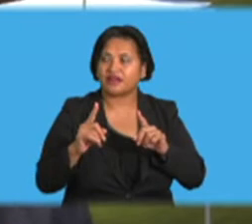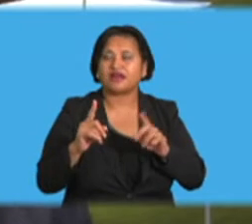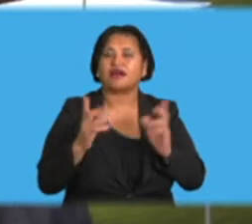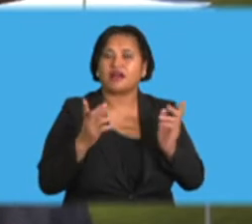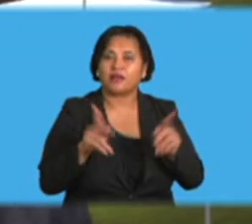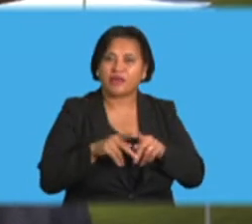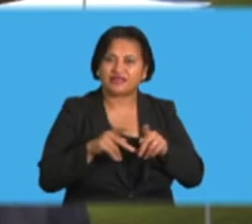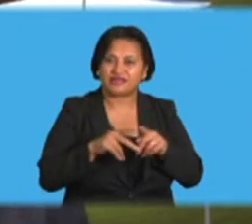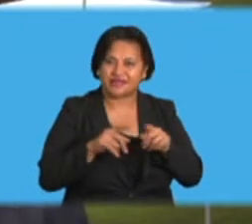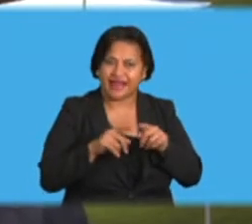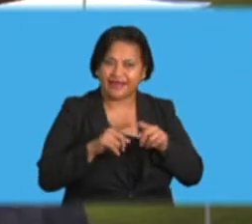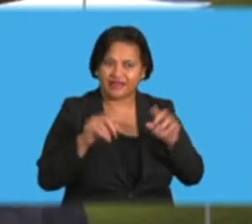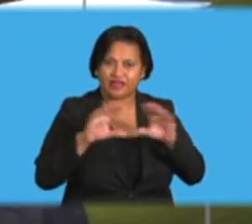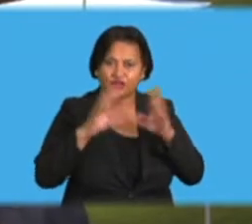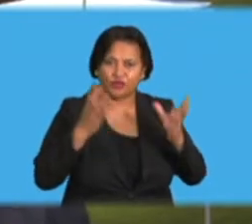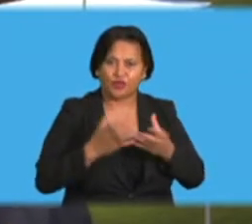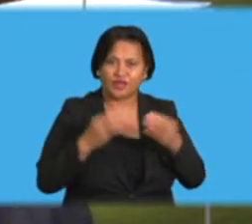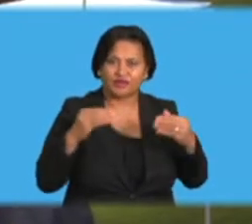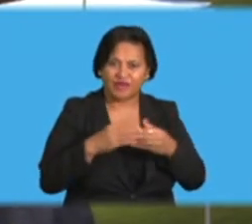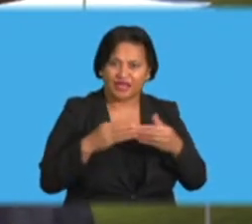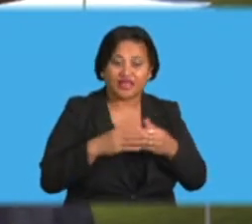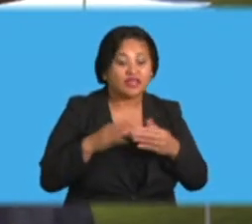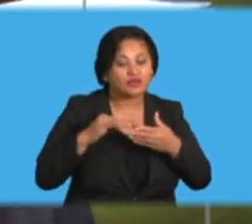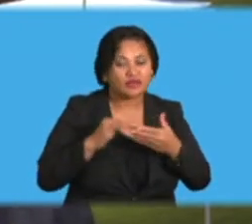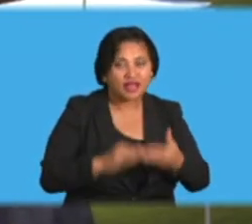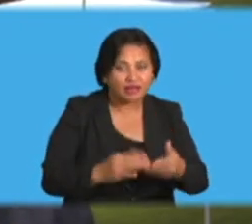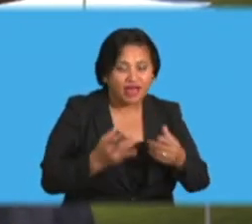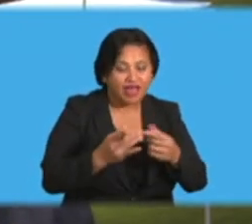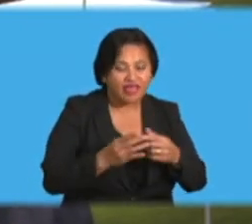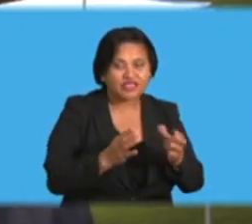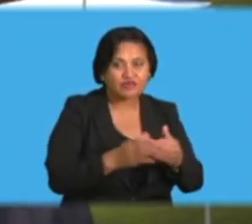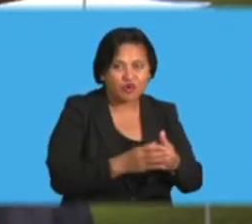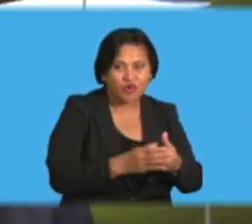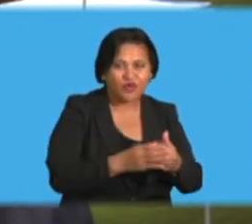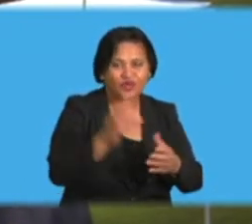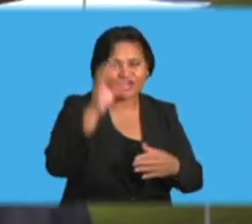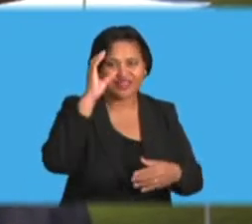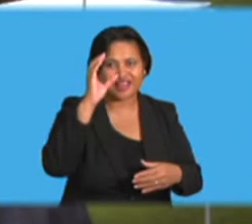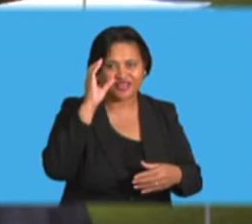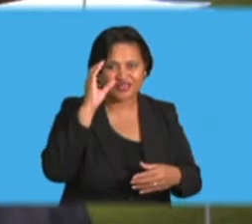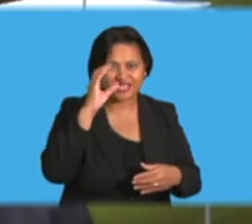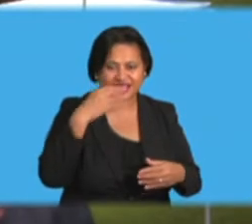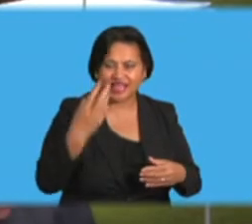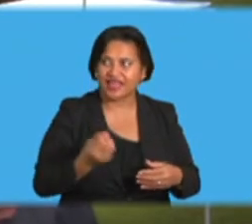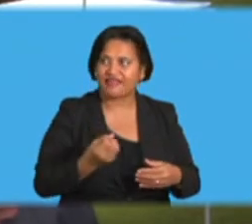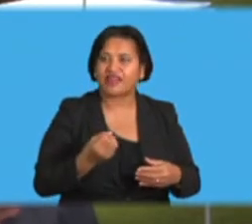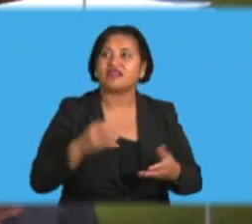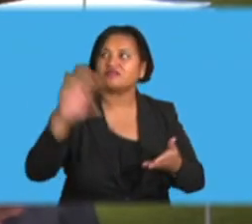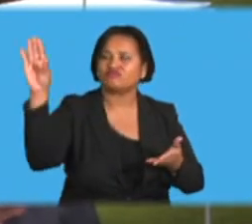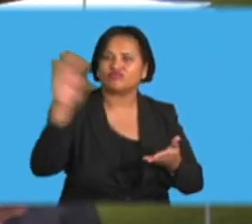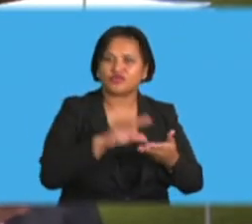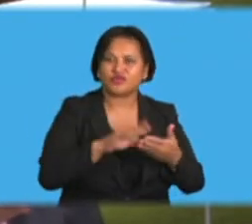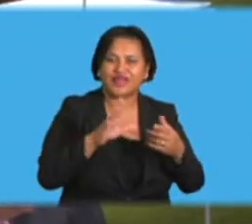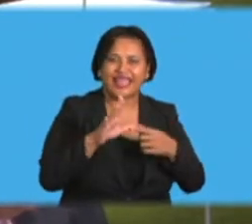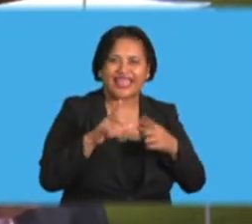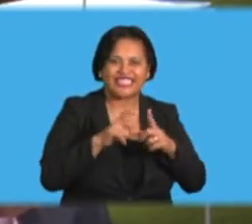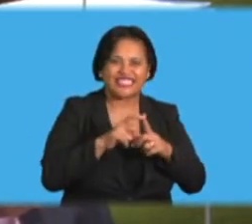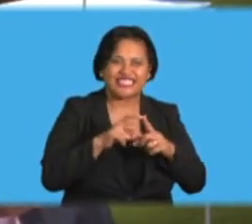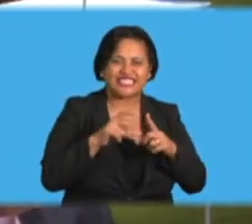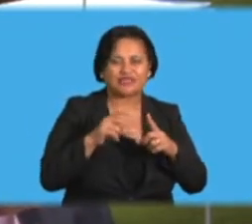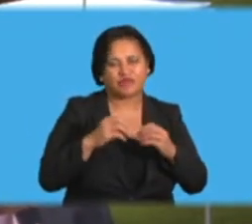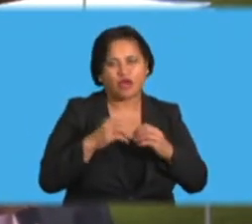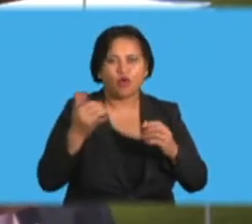would benefit our smallest and most vulnerable member countries that access ADB fund, or ADF.